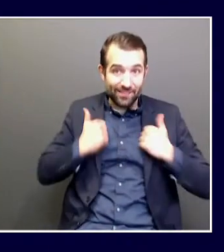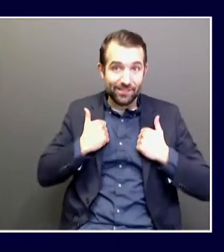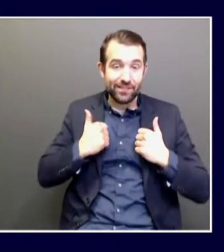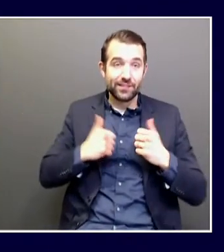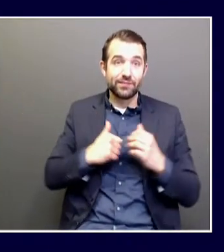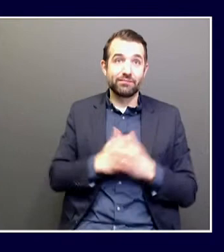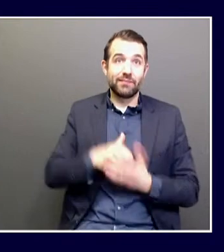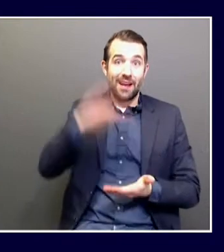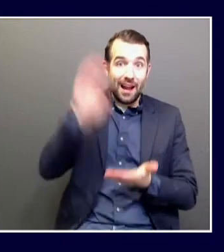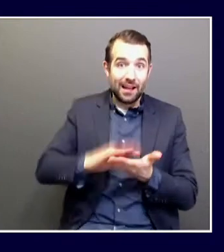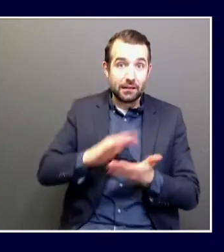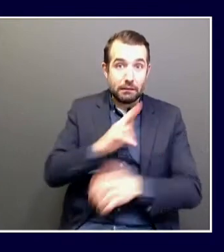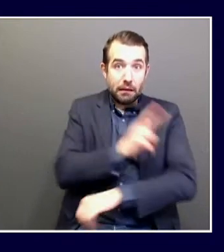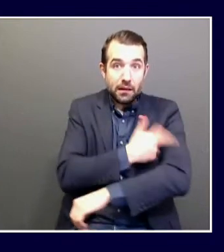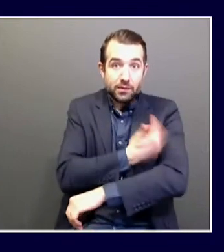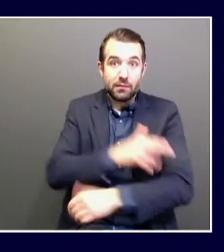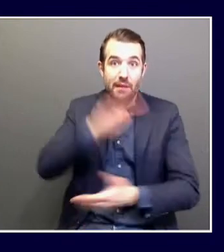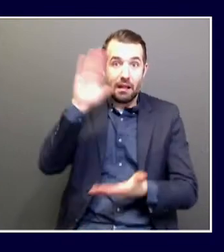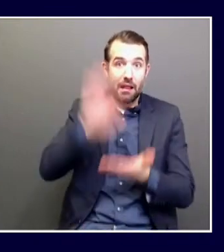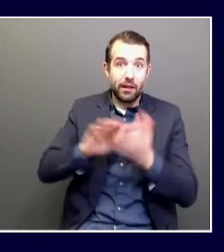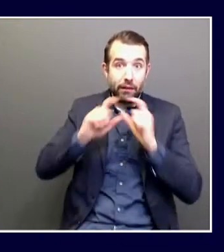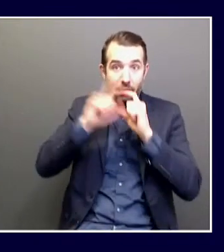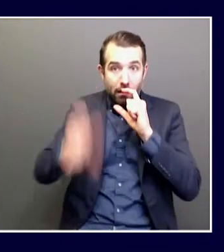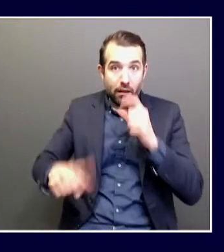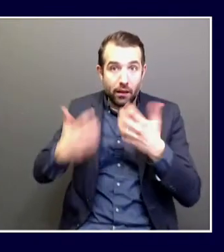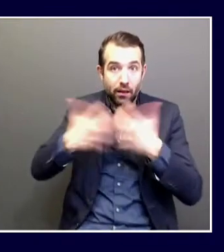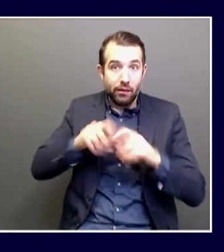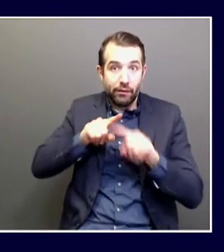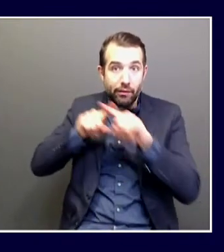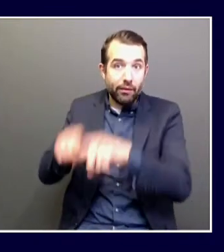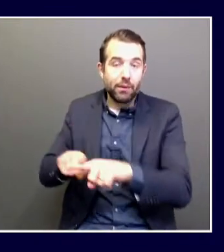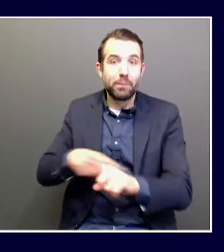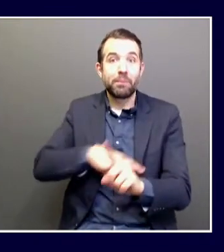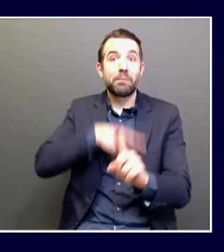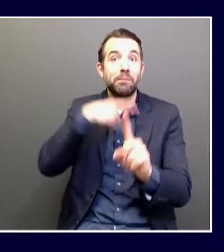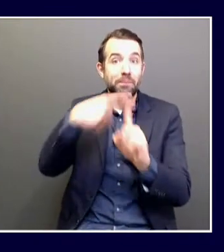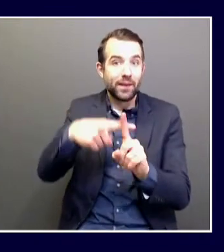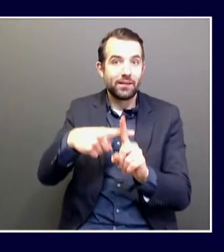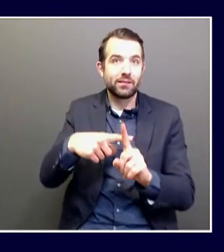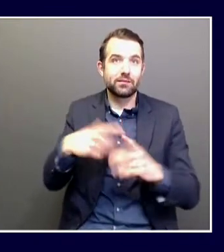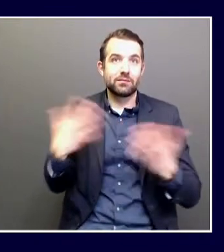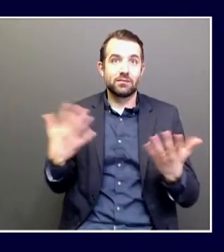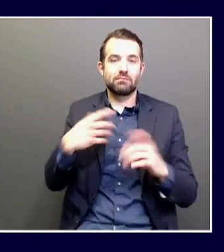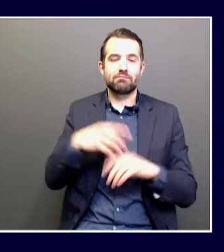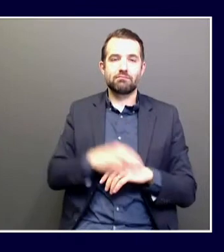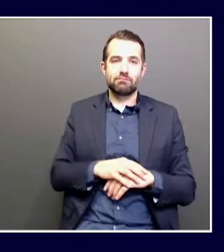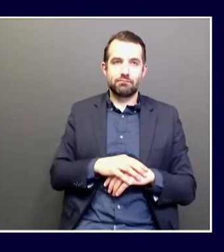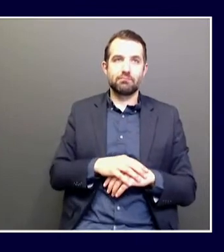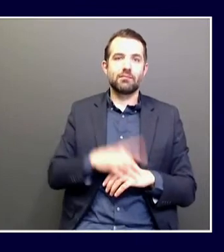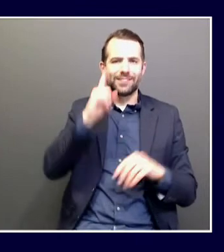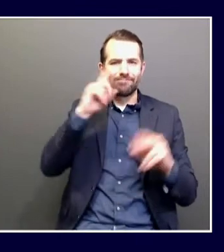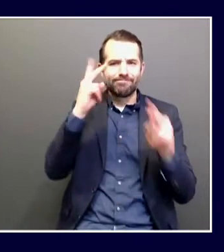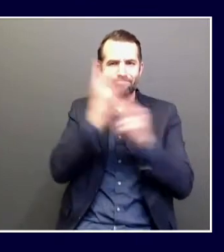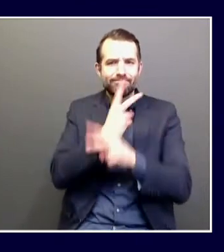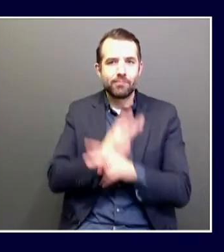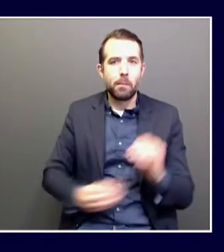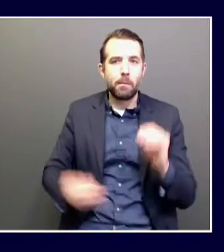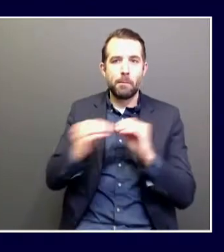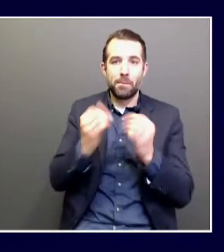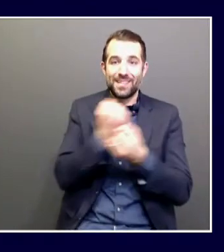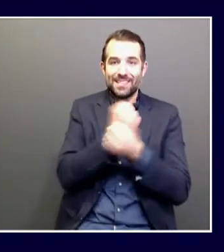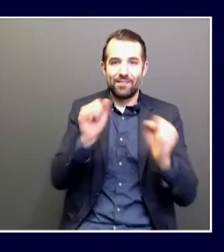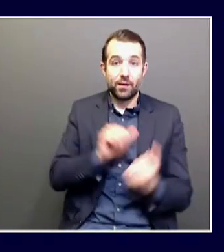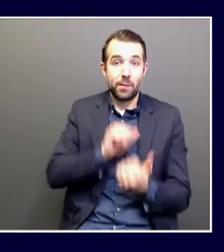we've figured out safer ways to do things that are of primary societal importance, like keeping kids in schools.